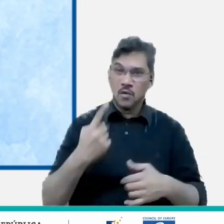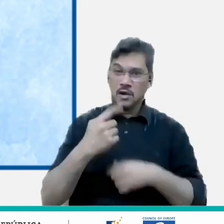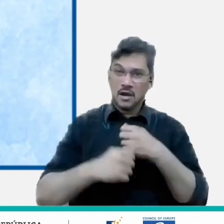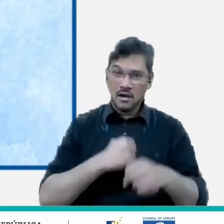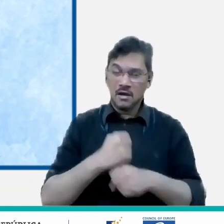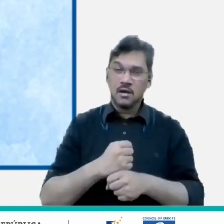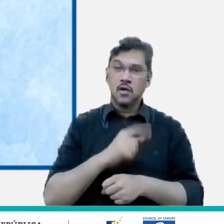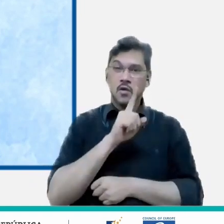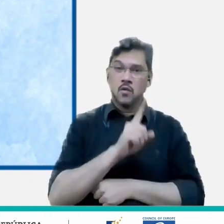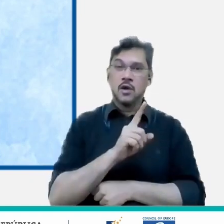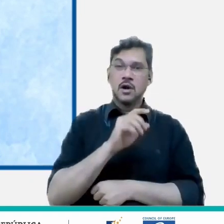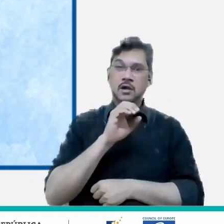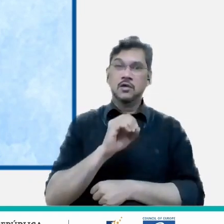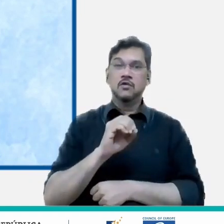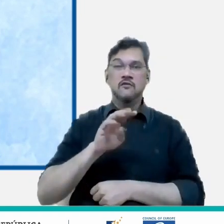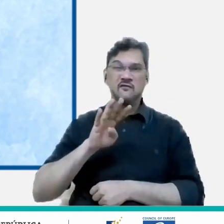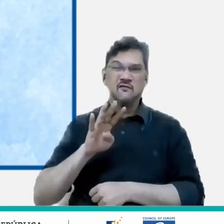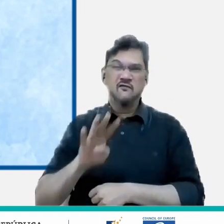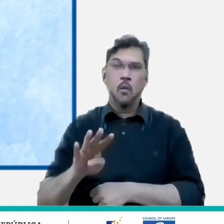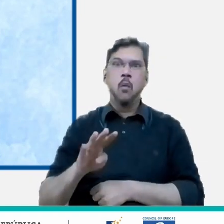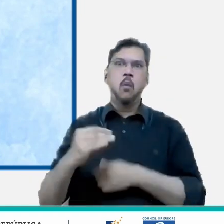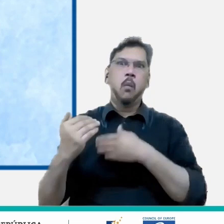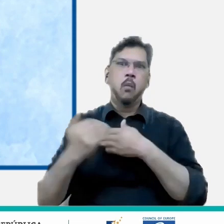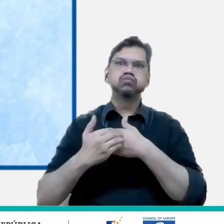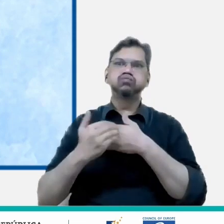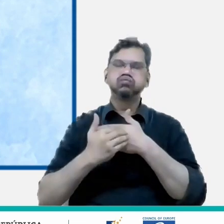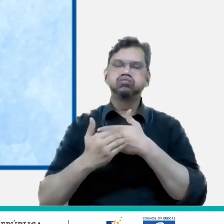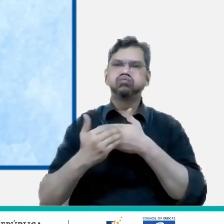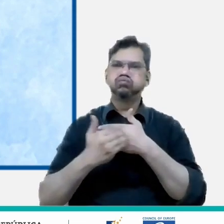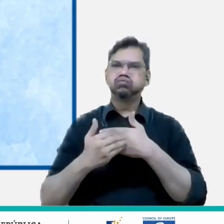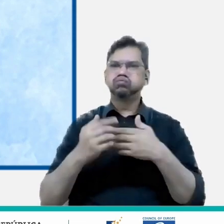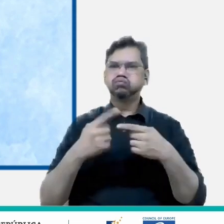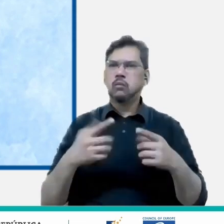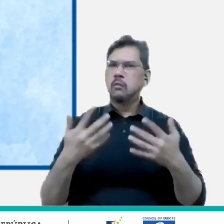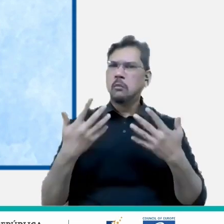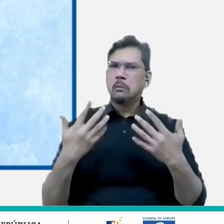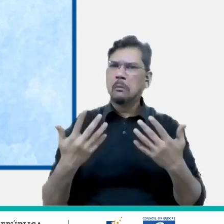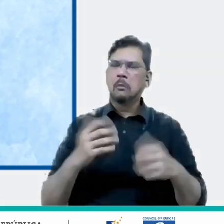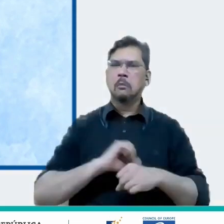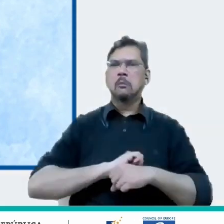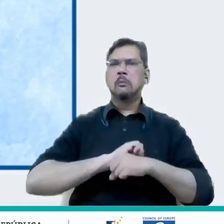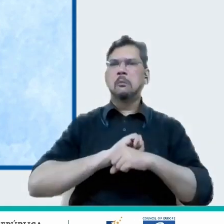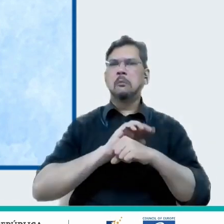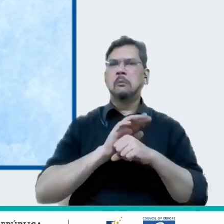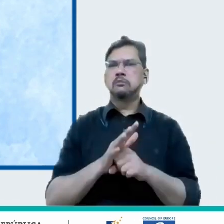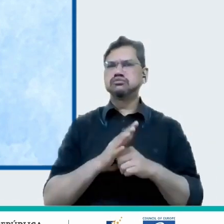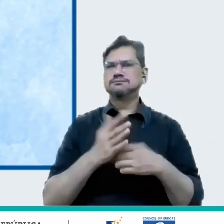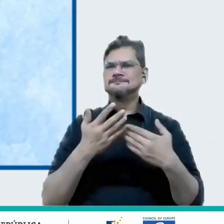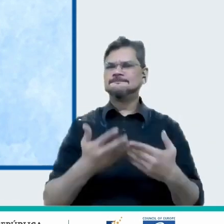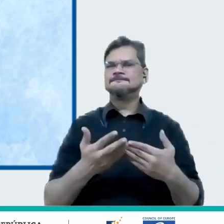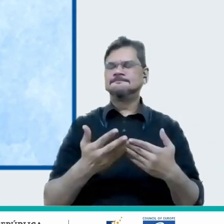them. Of course, much of this is in the context of COVID, which is challenging us all, and I'll come back to